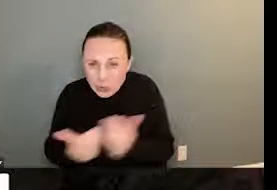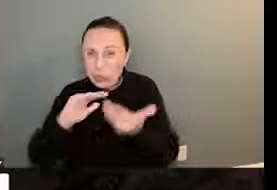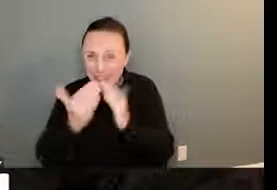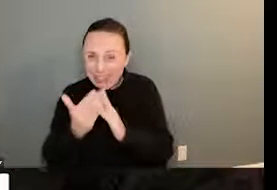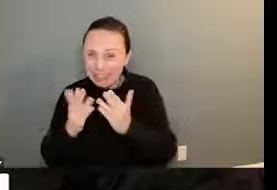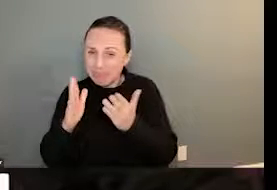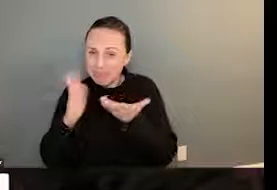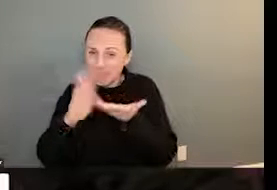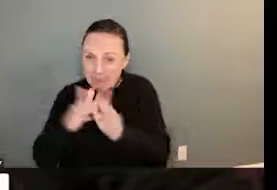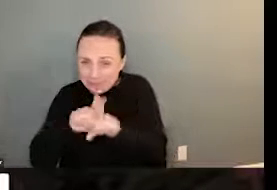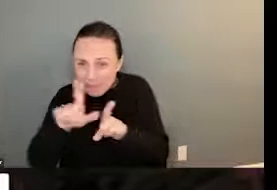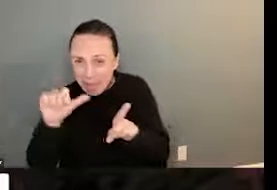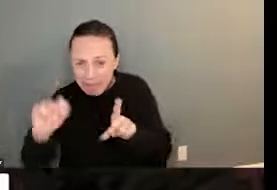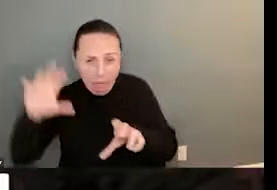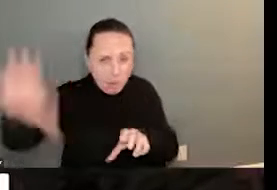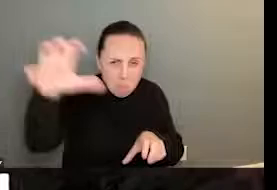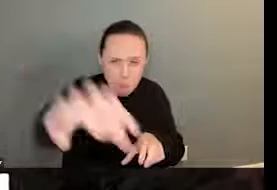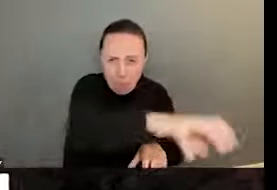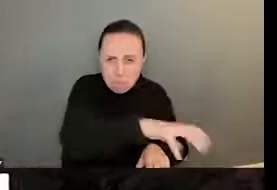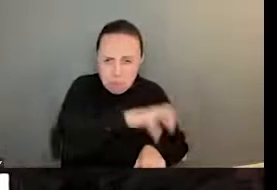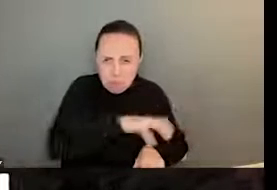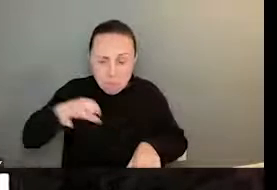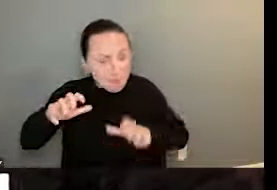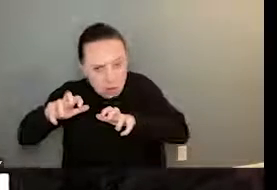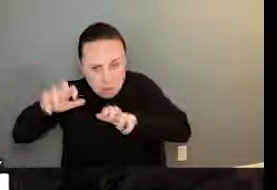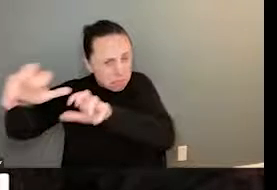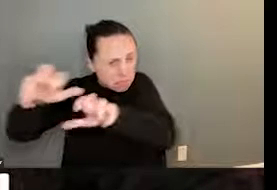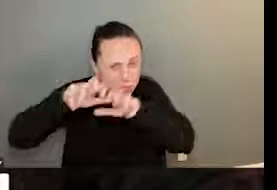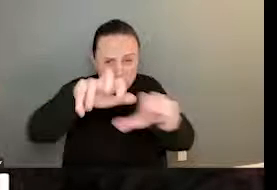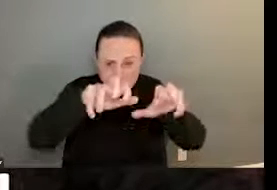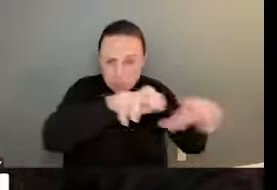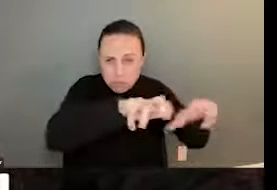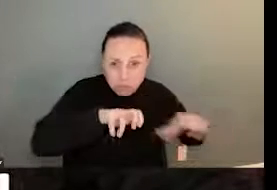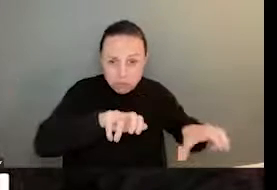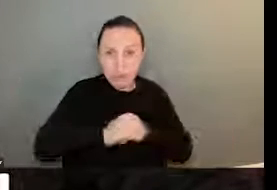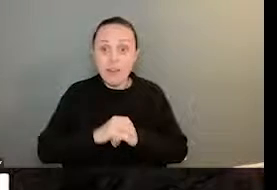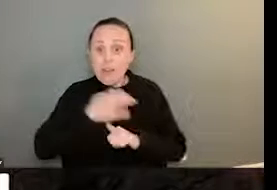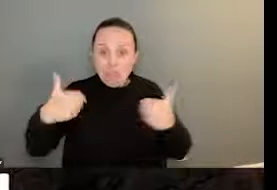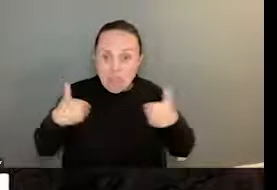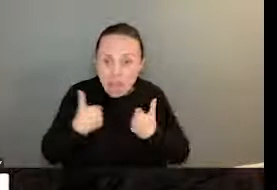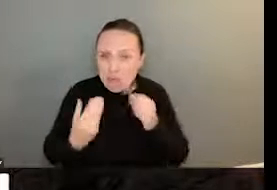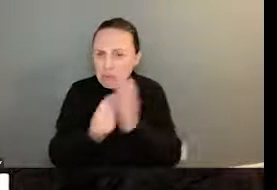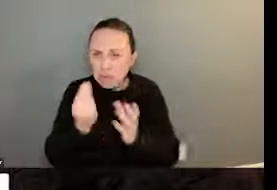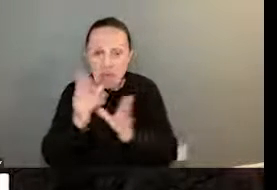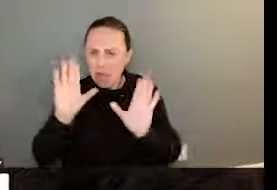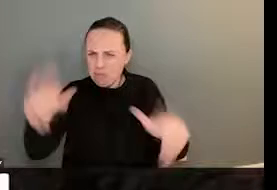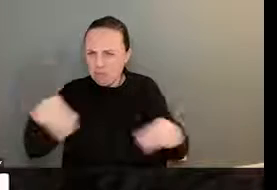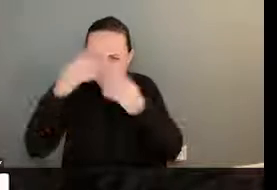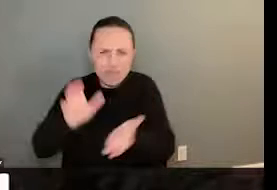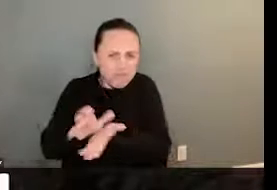them everywhere, and be like, cool, all you other non-human organisms, get with it. You can deal with that, right?